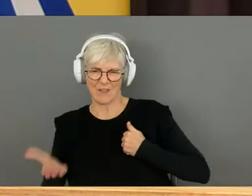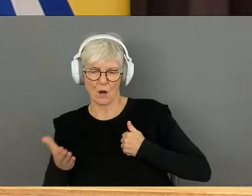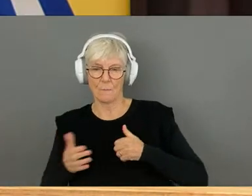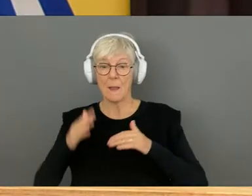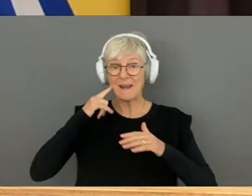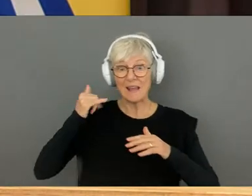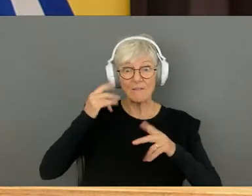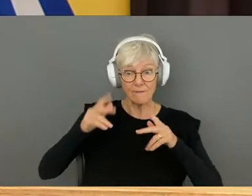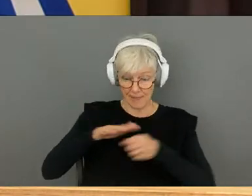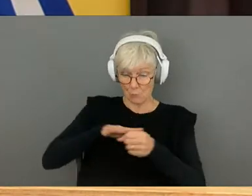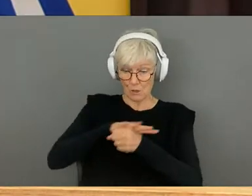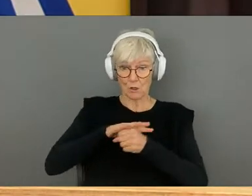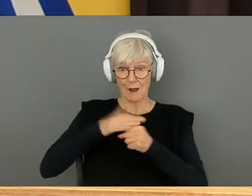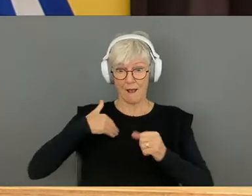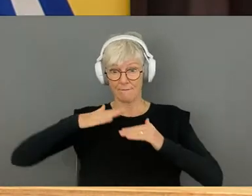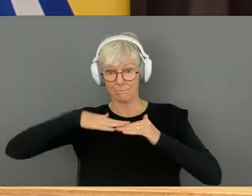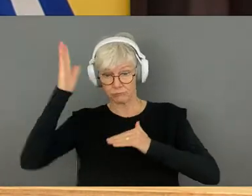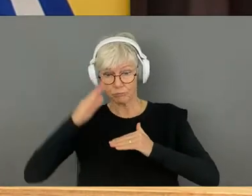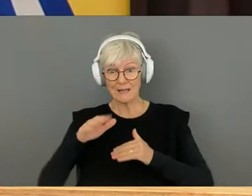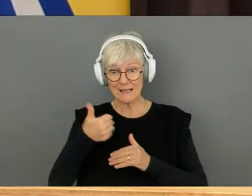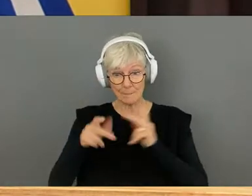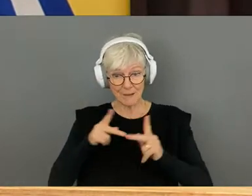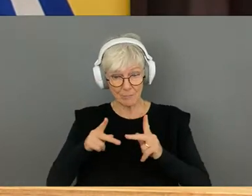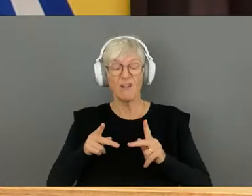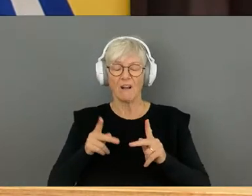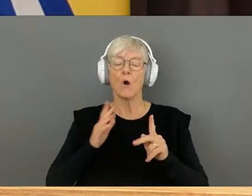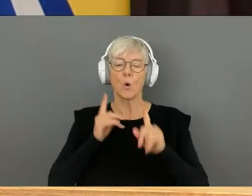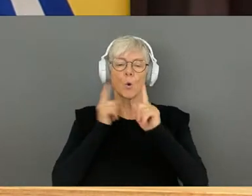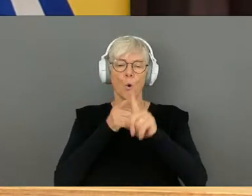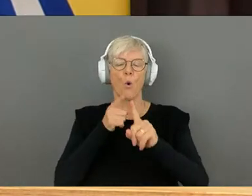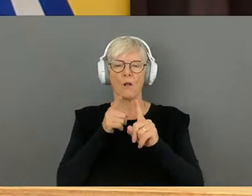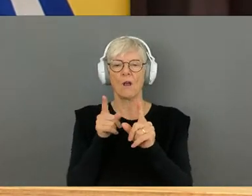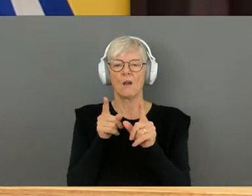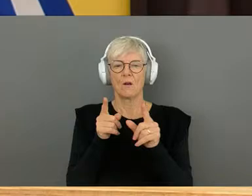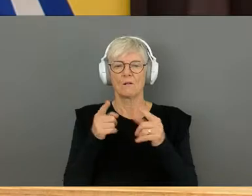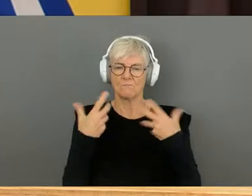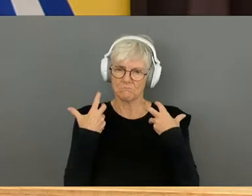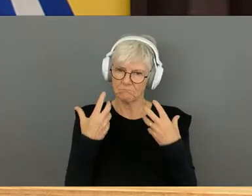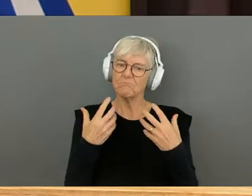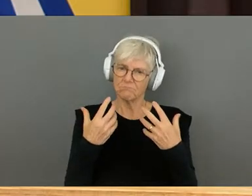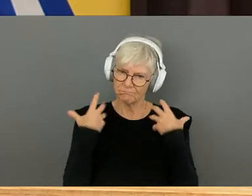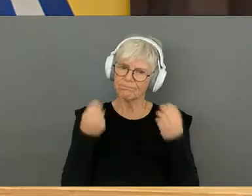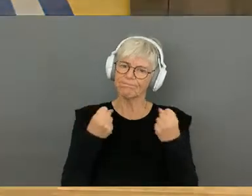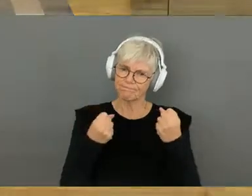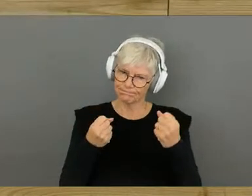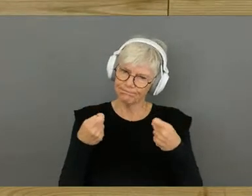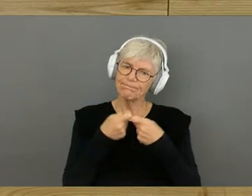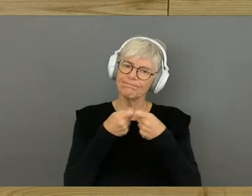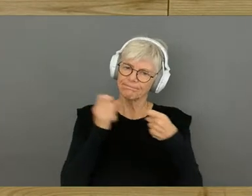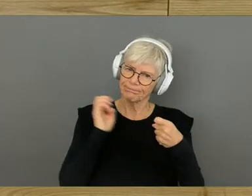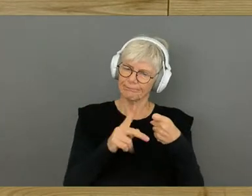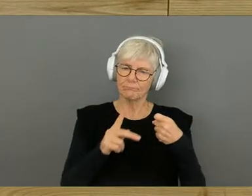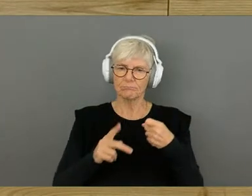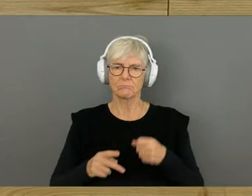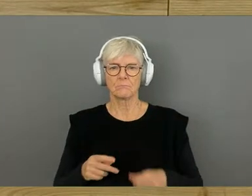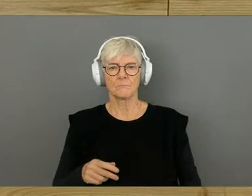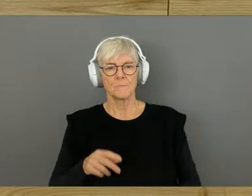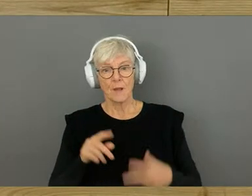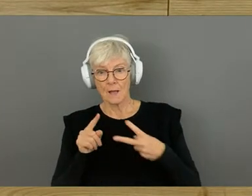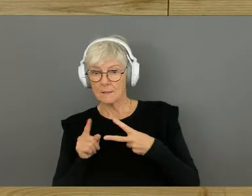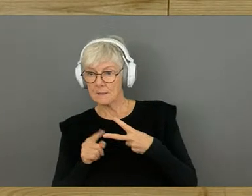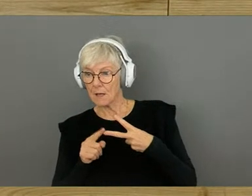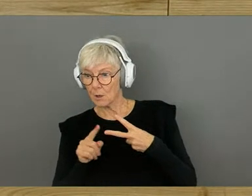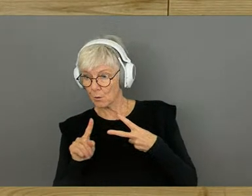ones should all be restored. That's our goal. There could be a few stragglers. Do you have a follow-up, Ms. Brown? I